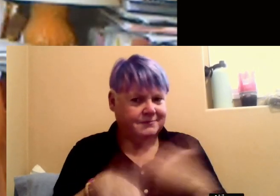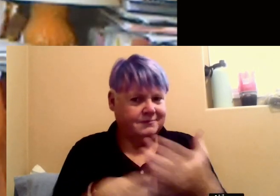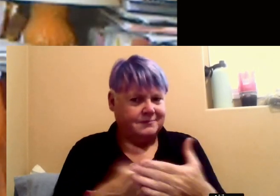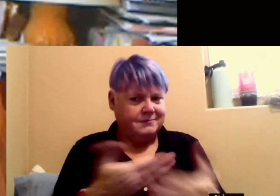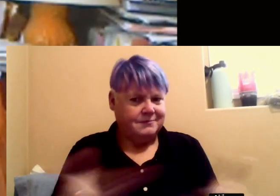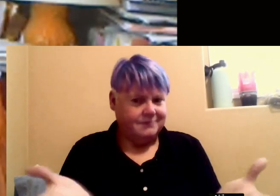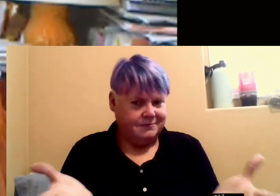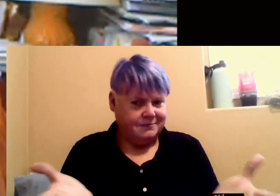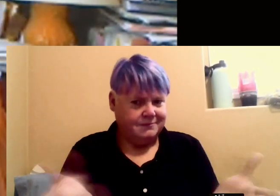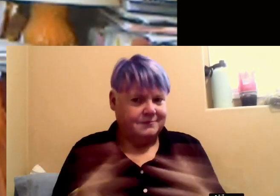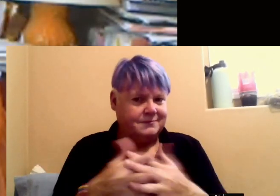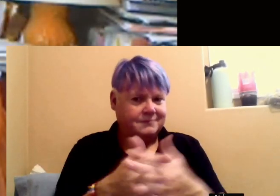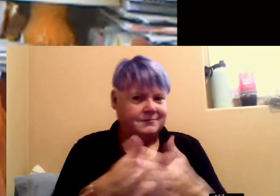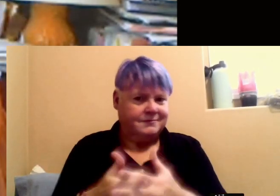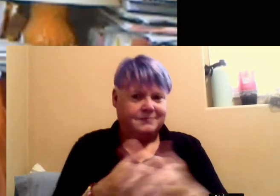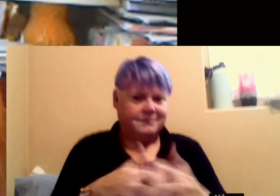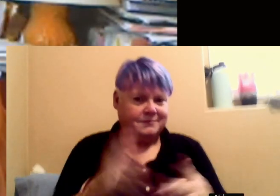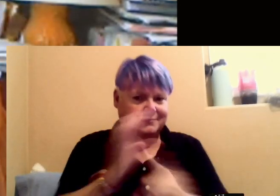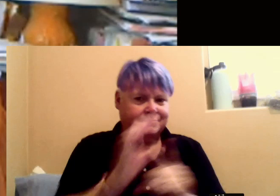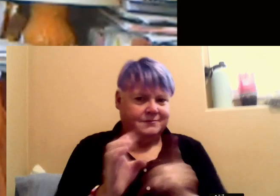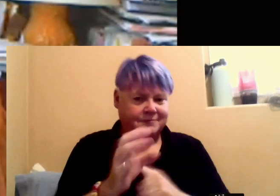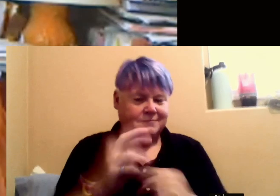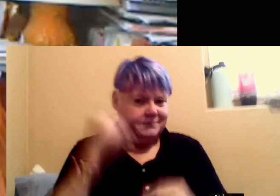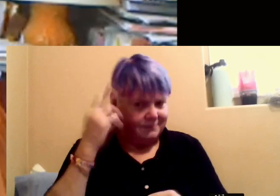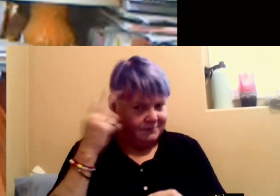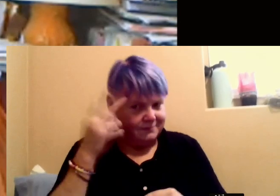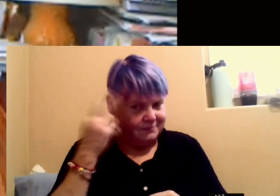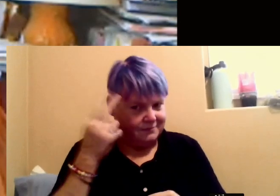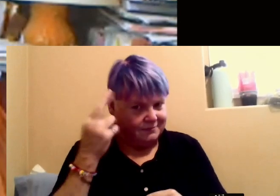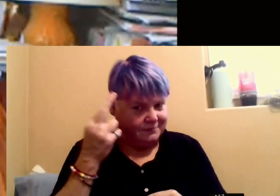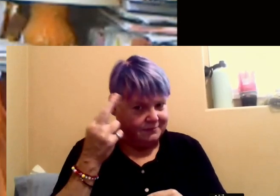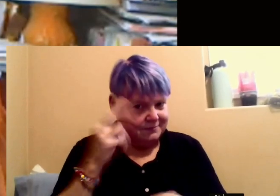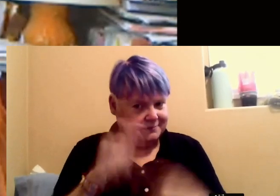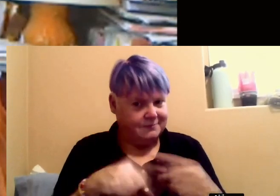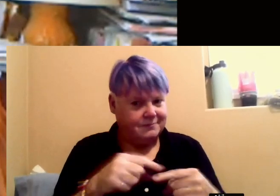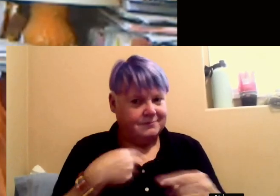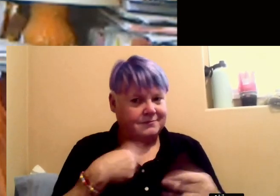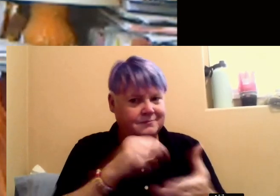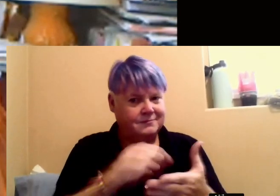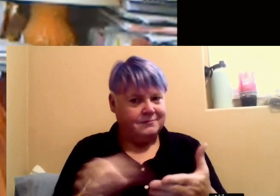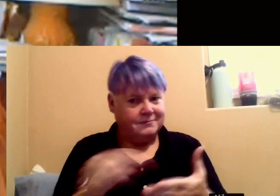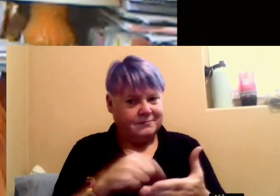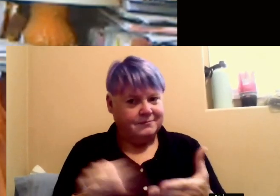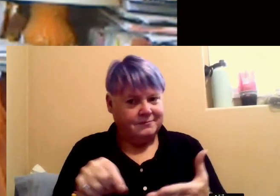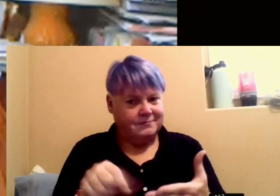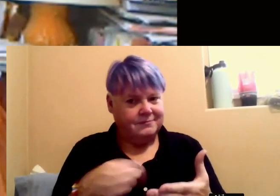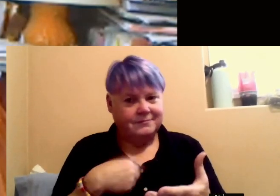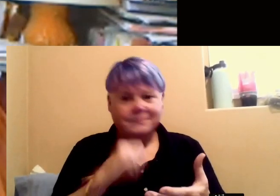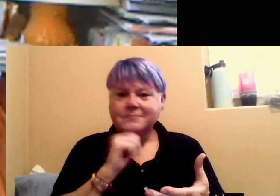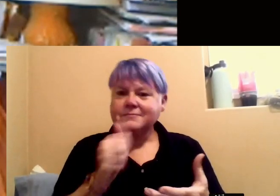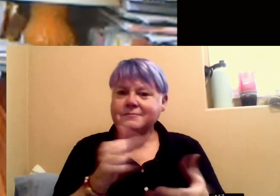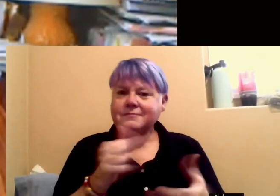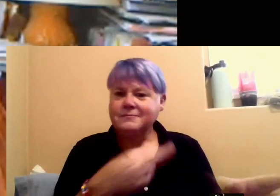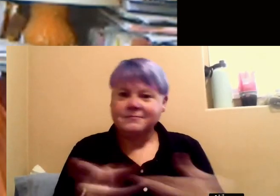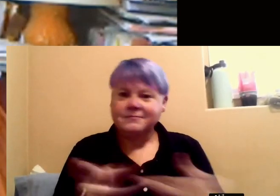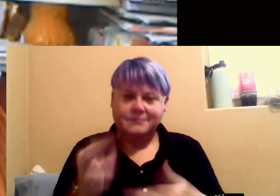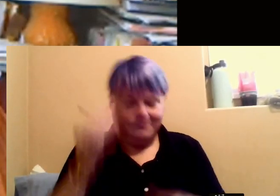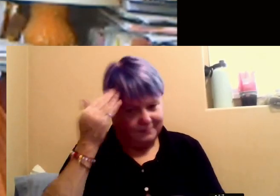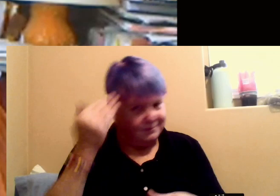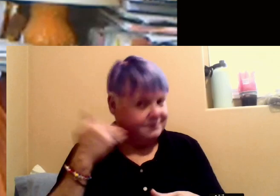were U.S. culture reasons. And I just, when I'm writing, I'm not ready to put my